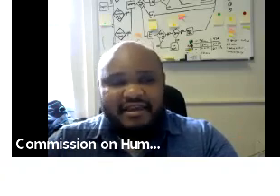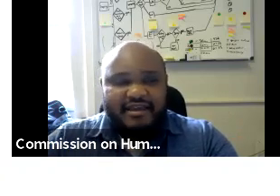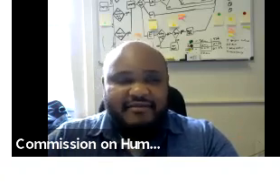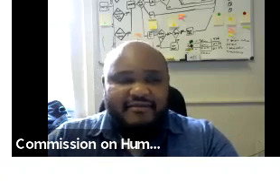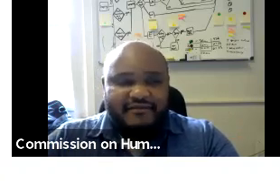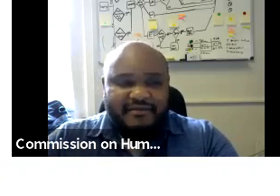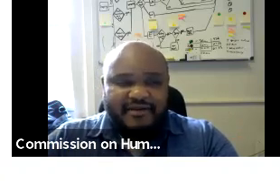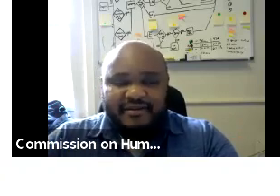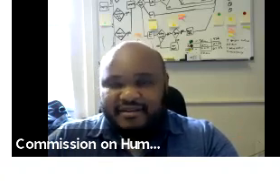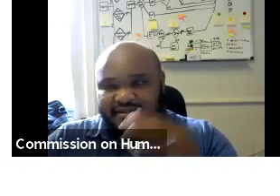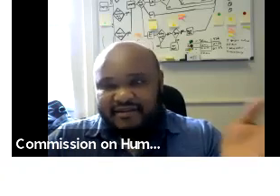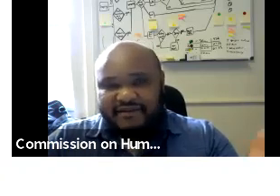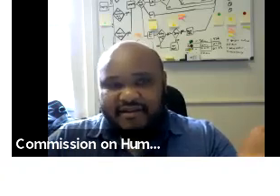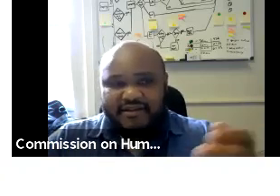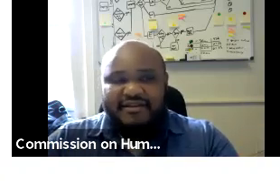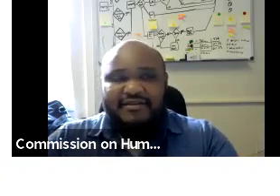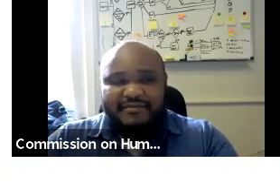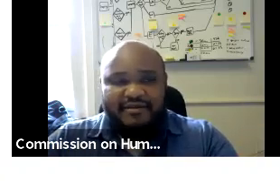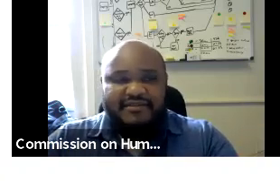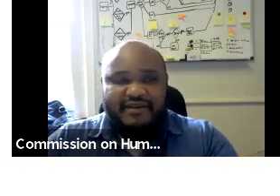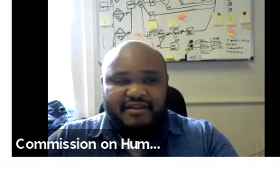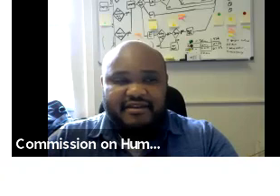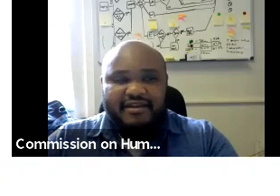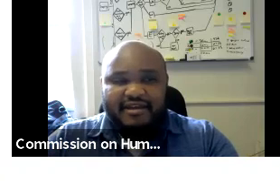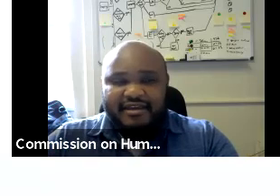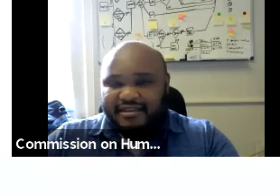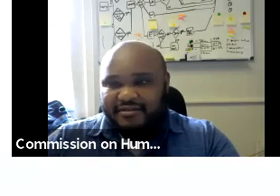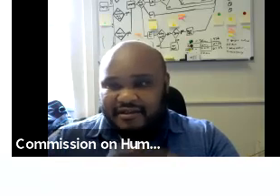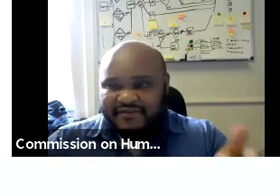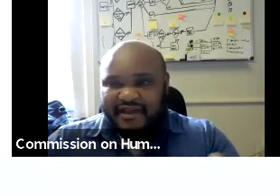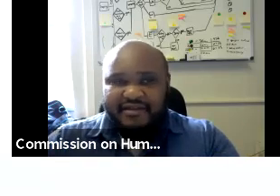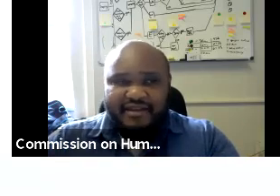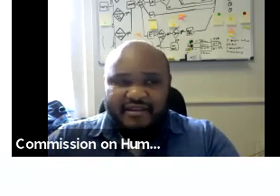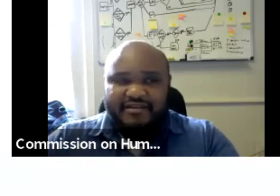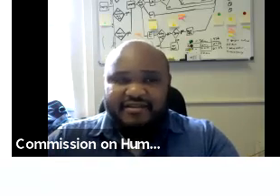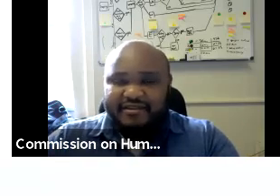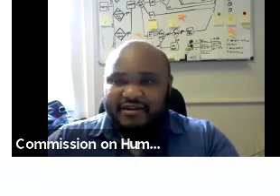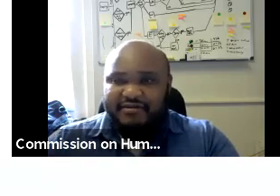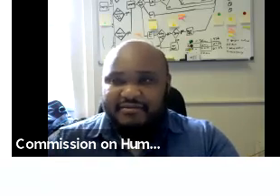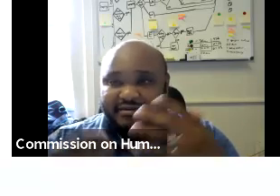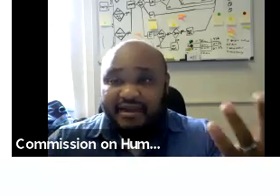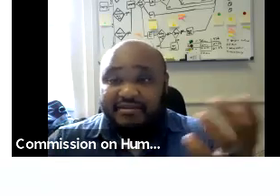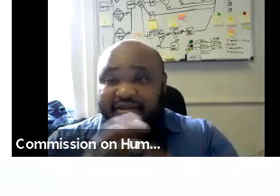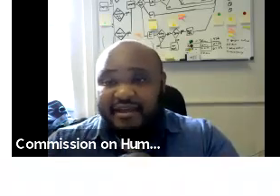expression. Femaleness, valid. Maleness, valid. Neitherness, valid. And